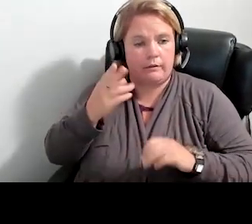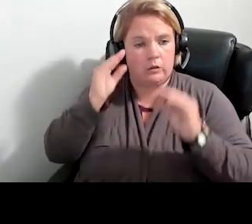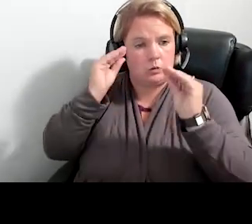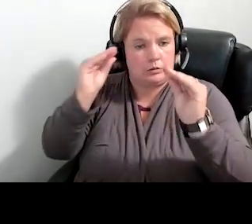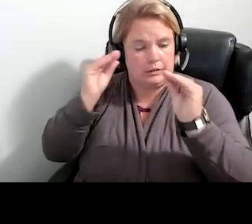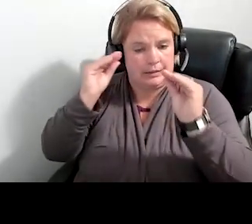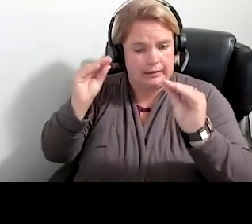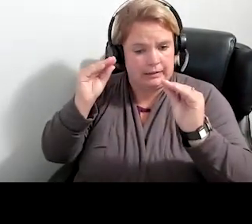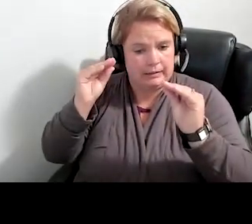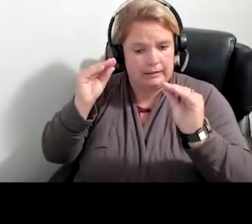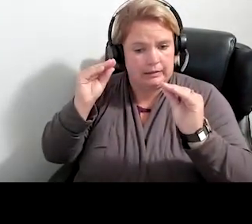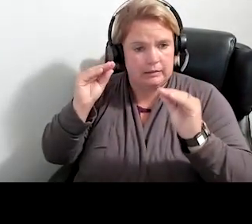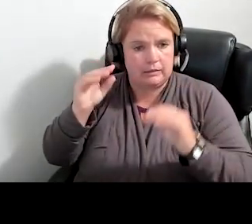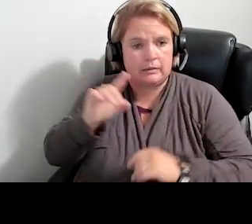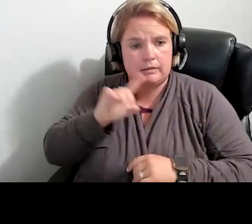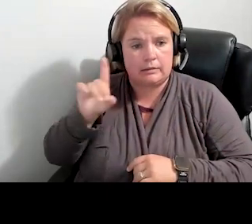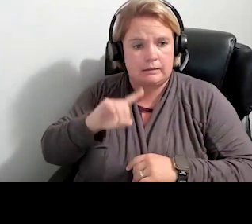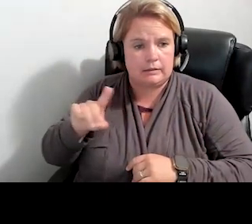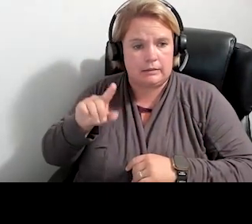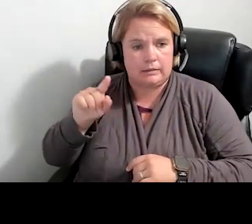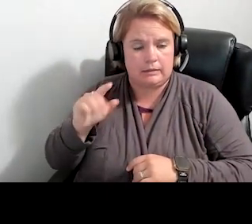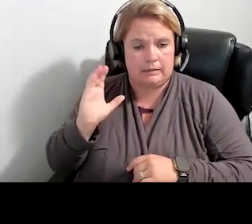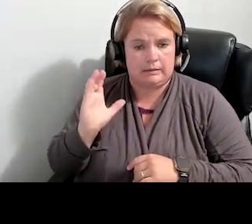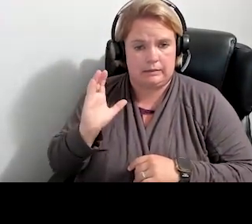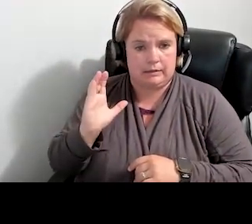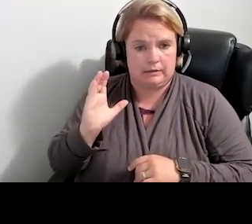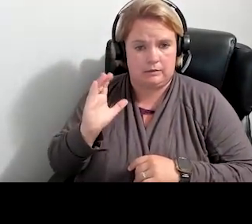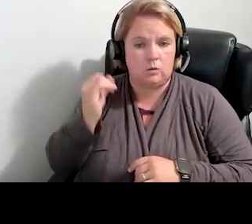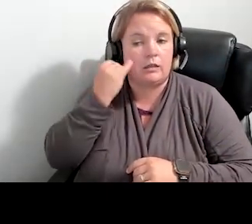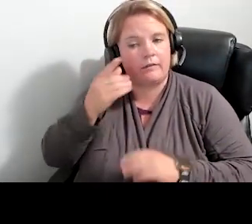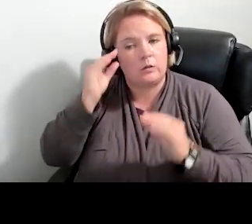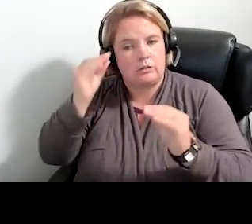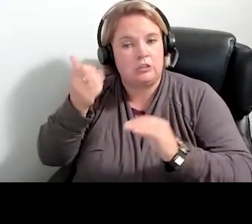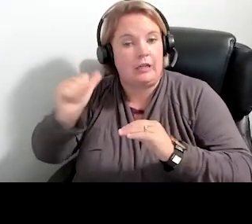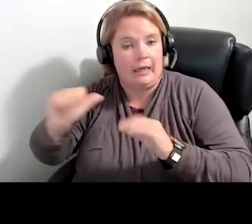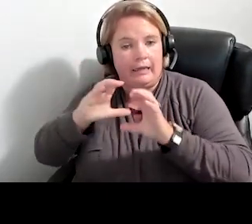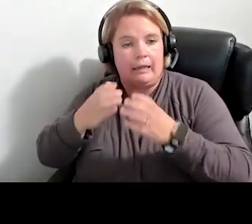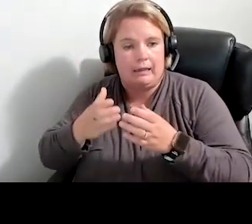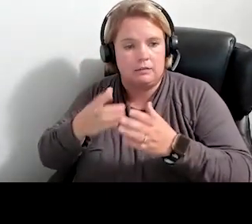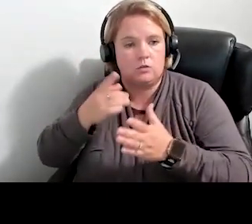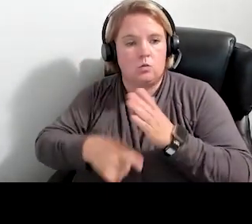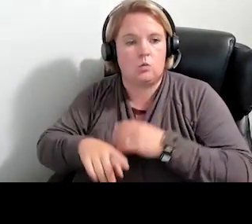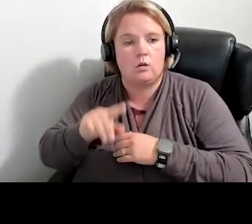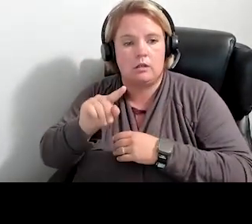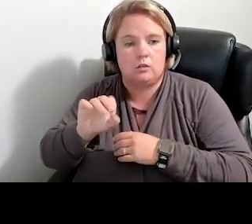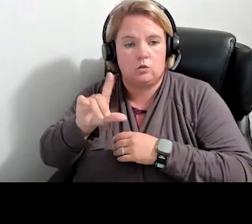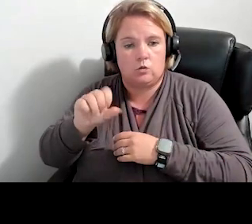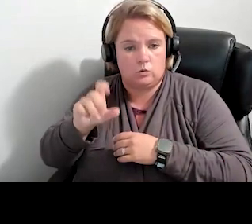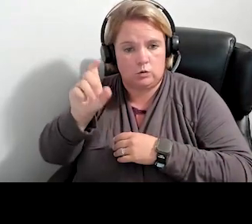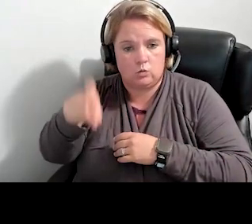a ZTC class, actually, if you teach any class, what tools do you need?